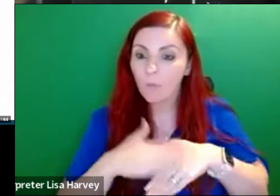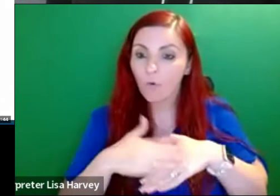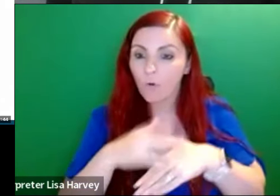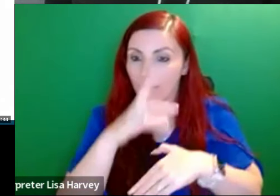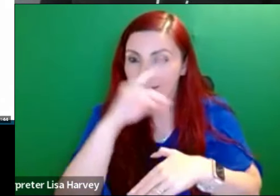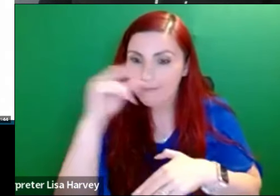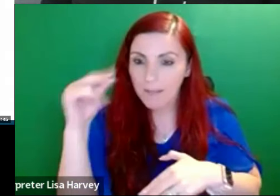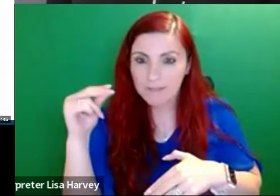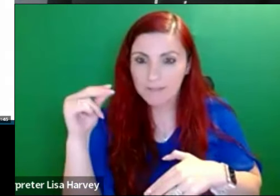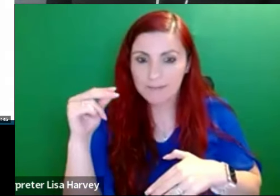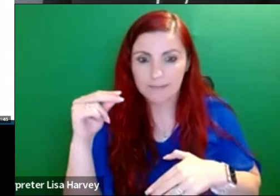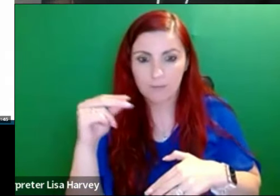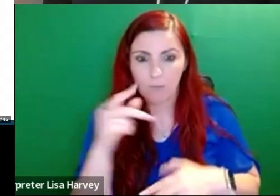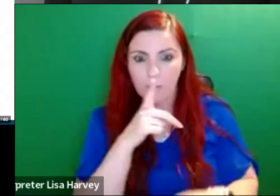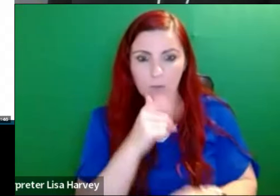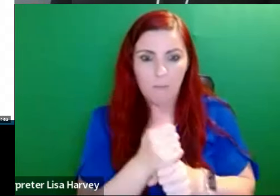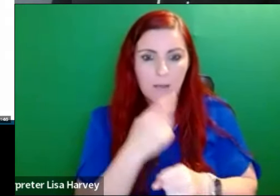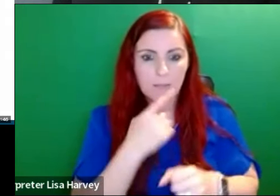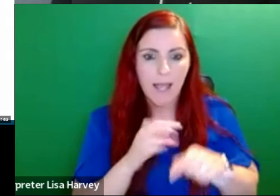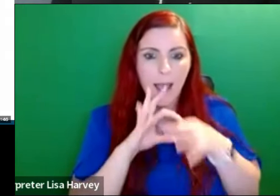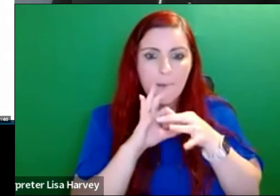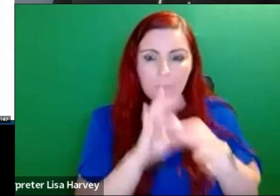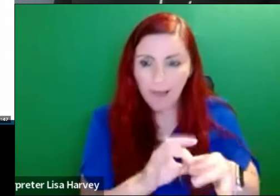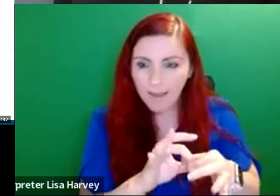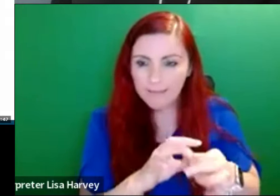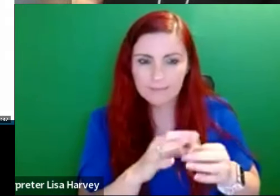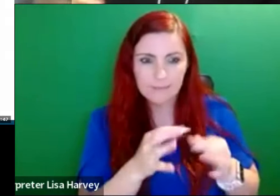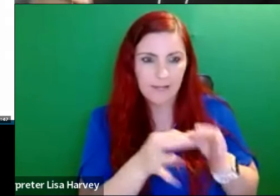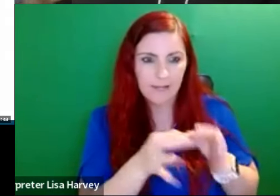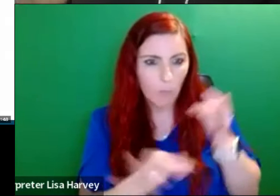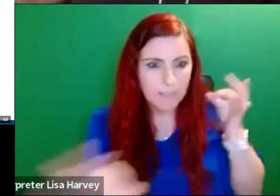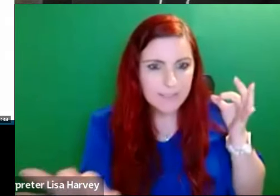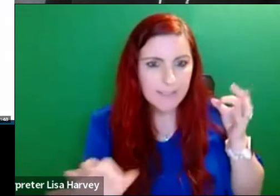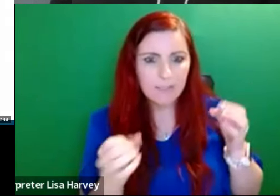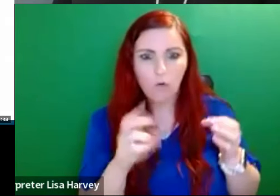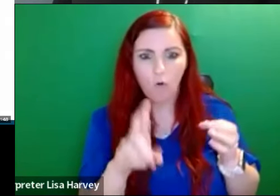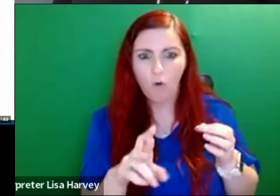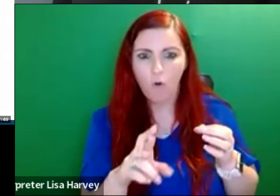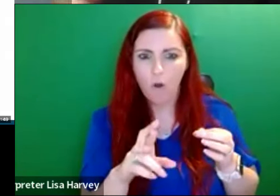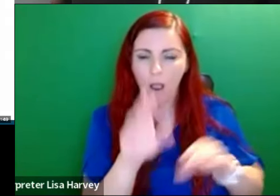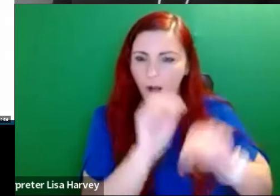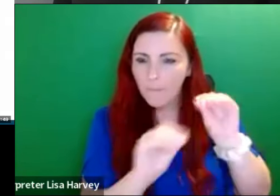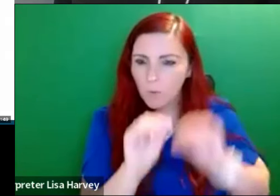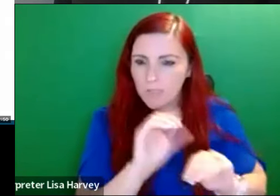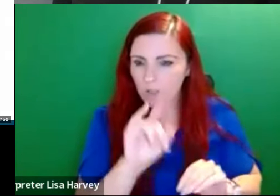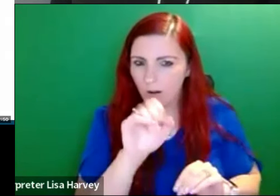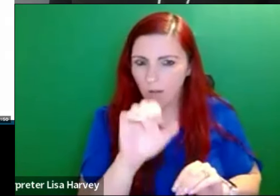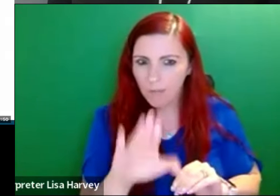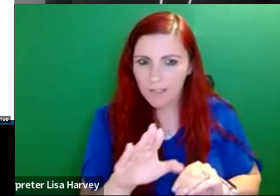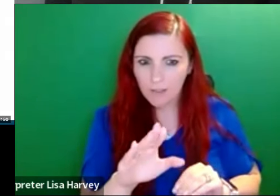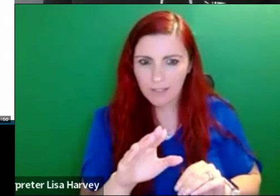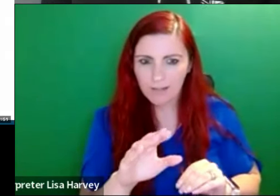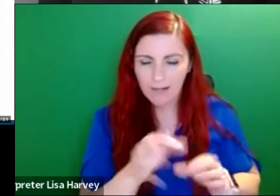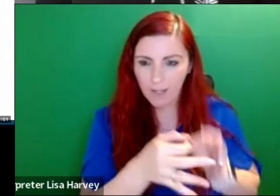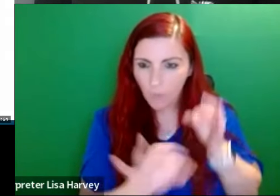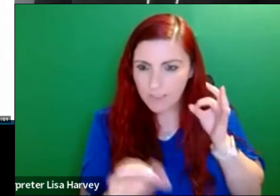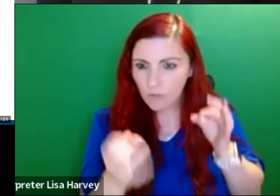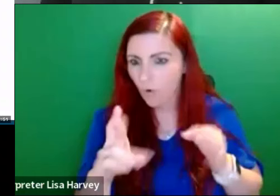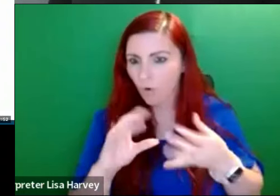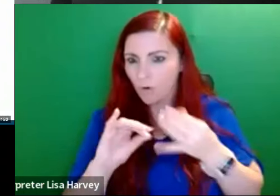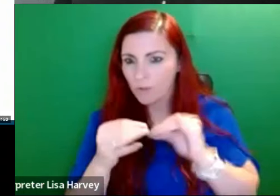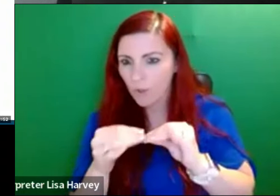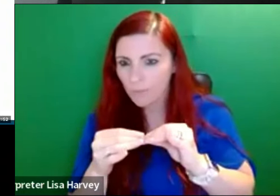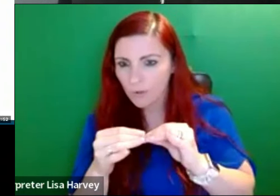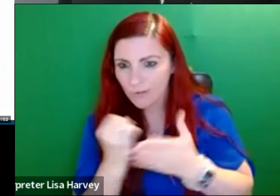the areas of applied linguistics or computational linguistics or, you know, interpreter studies and so on. But they're a little bit